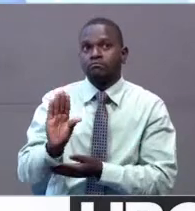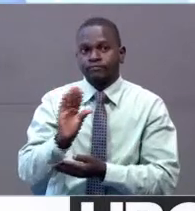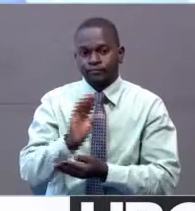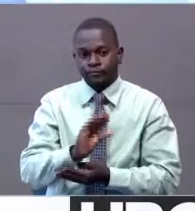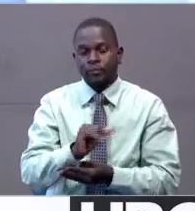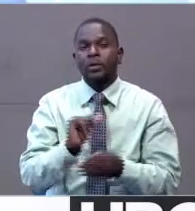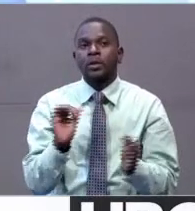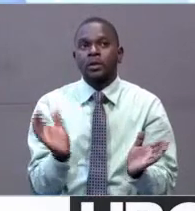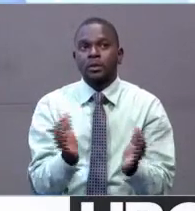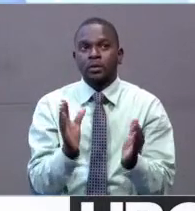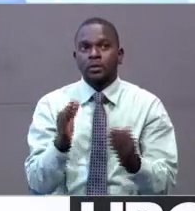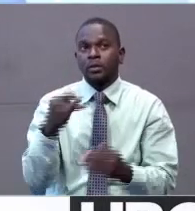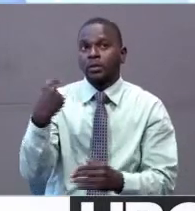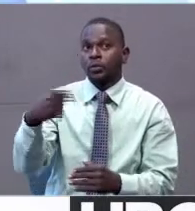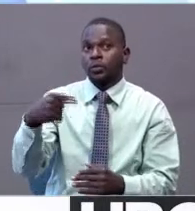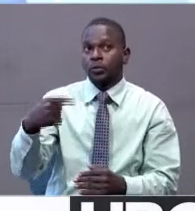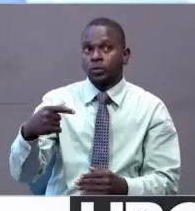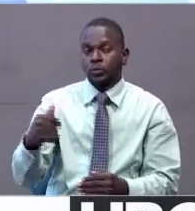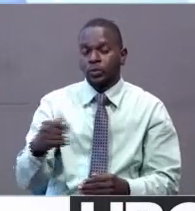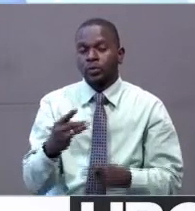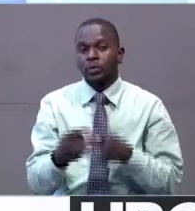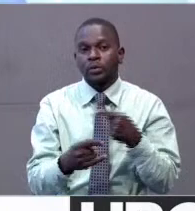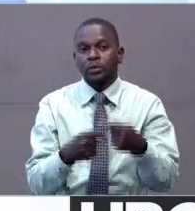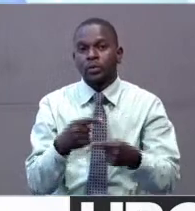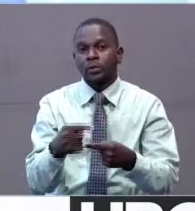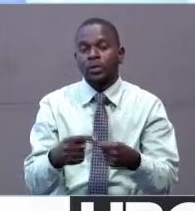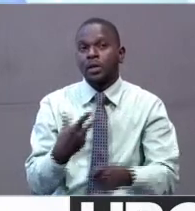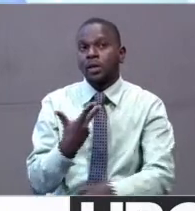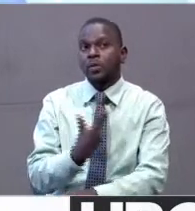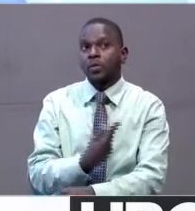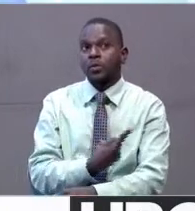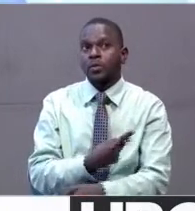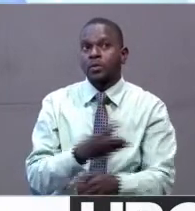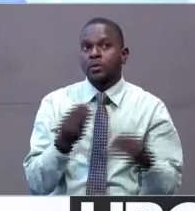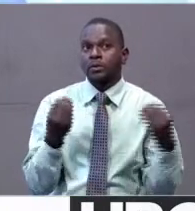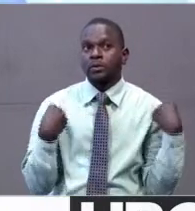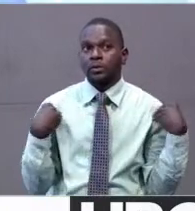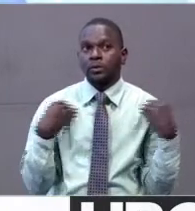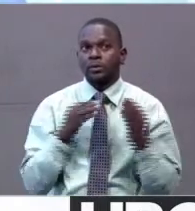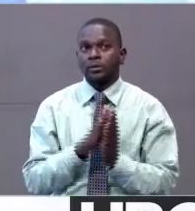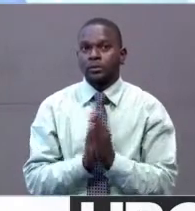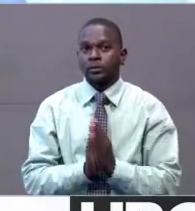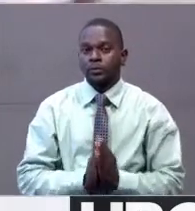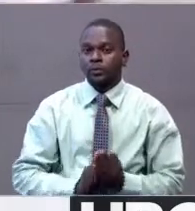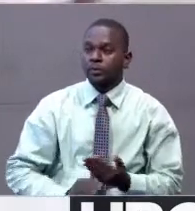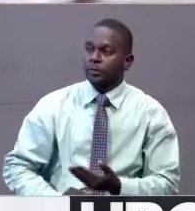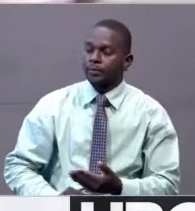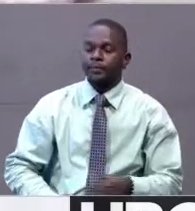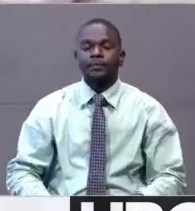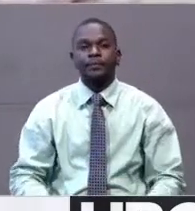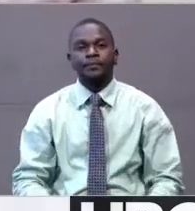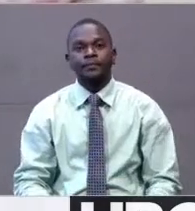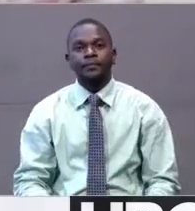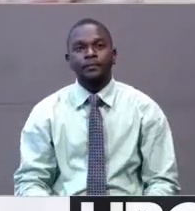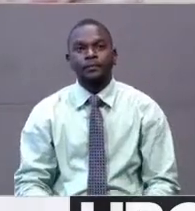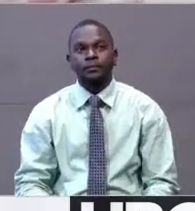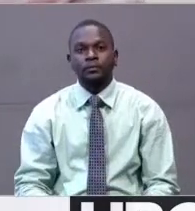to boost the quantities to sustain the vaccination exercise. We have more details on this report.